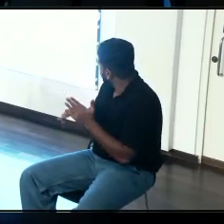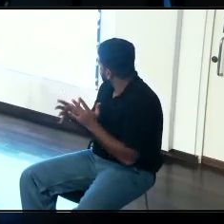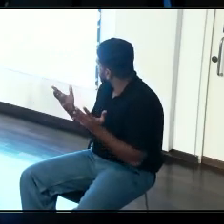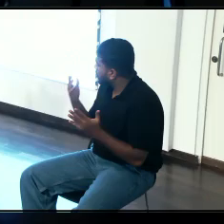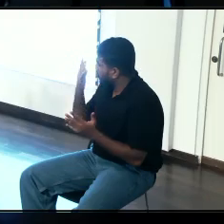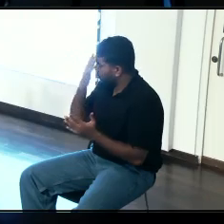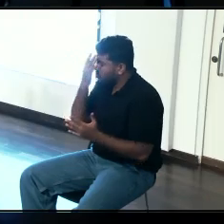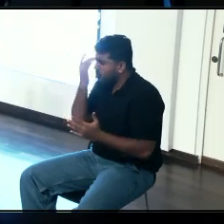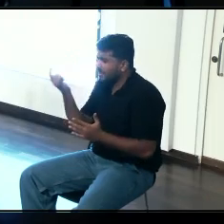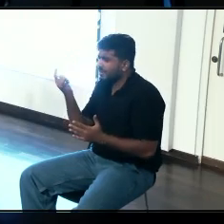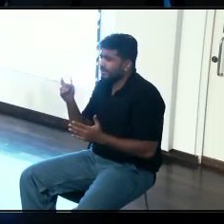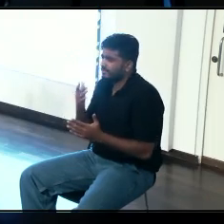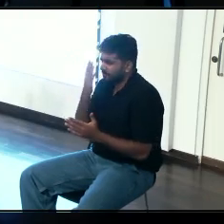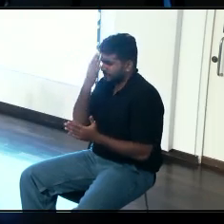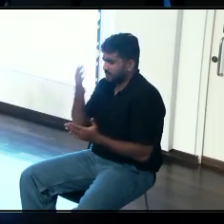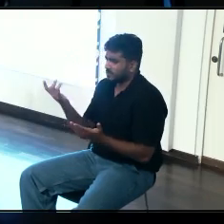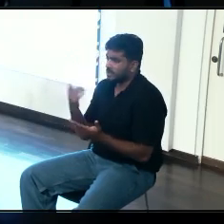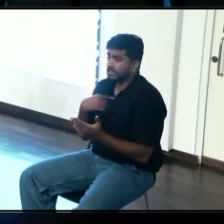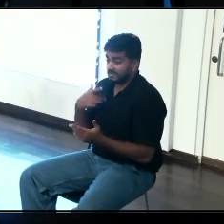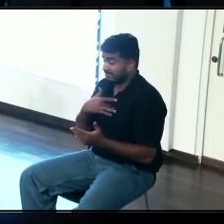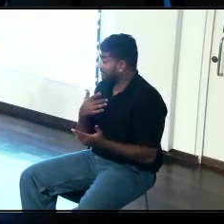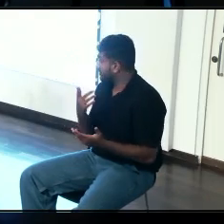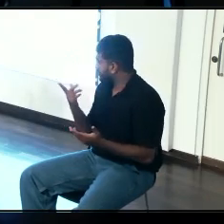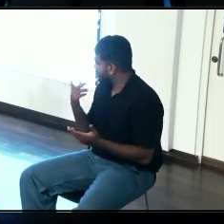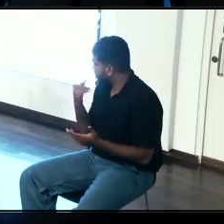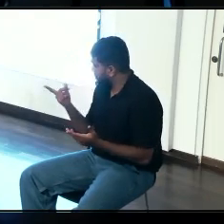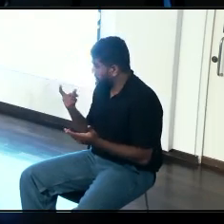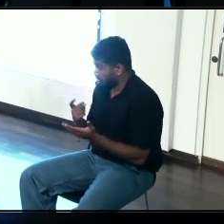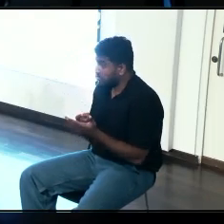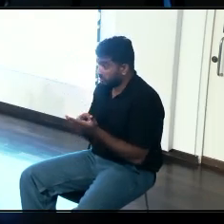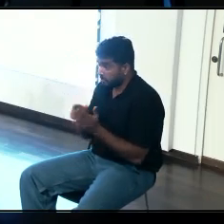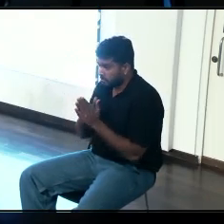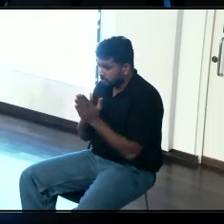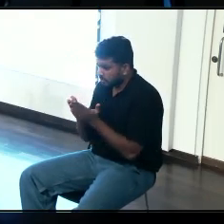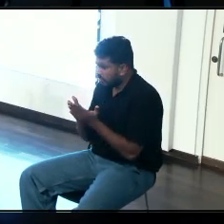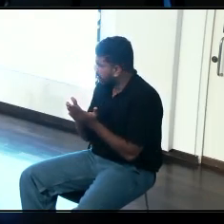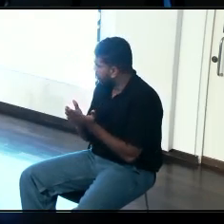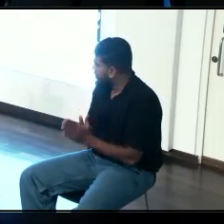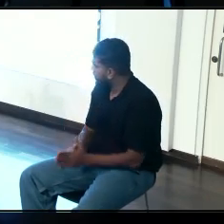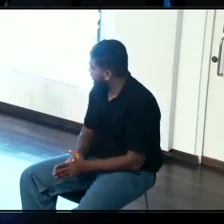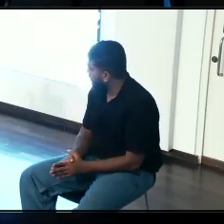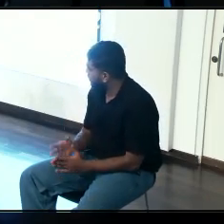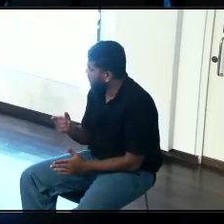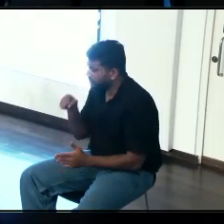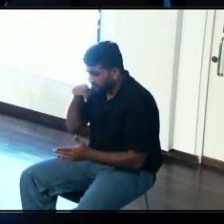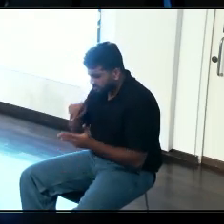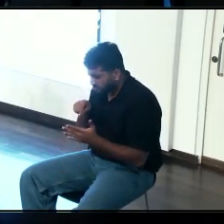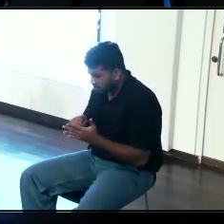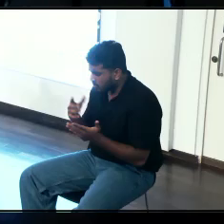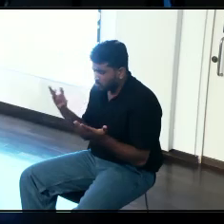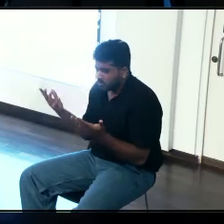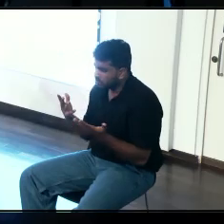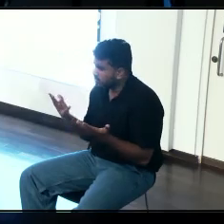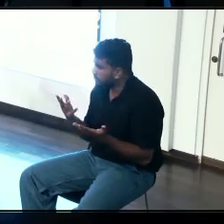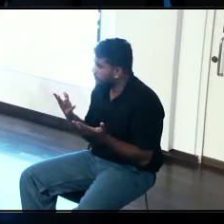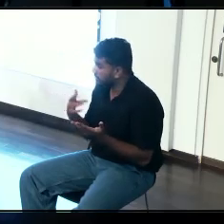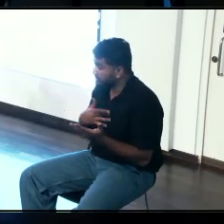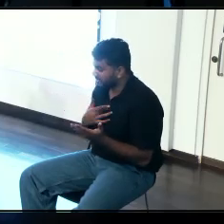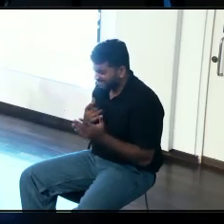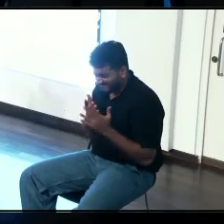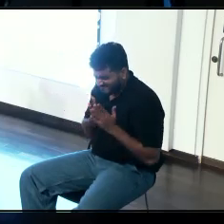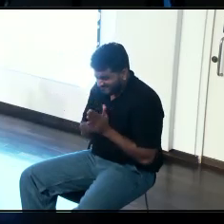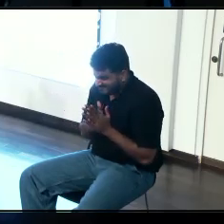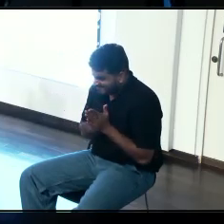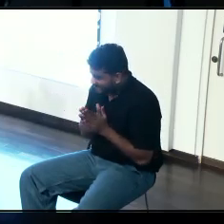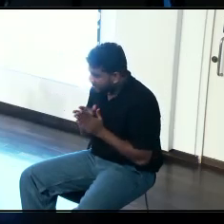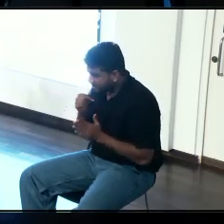why? It's hard. It's grueling to publish a book, to self-publish it. So, what is that drive that was